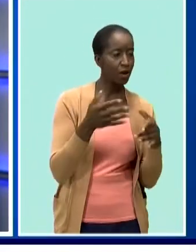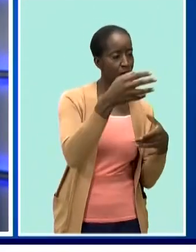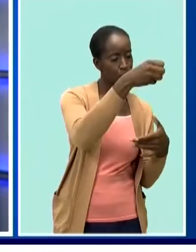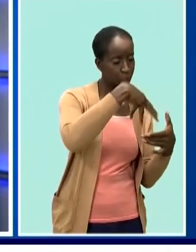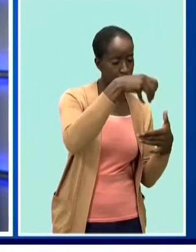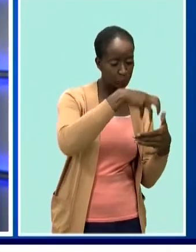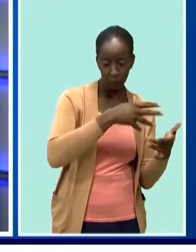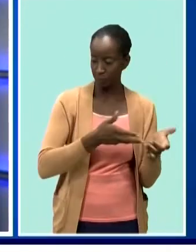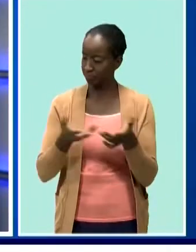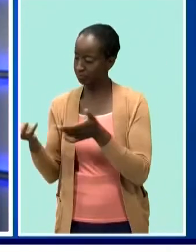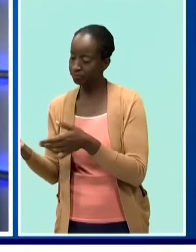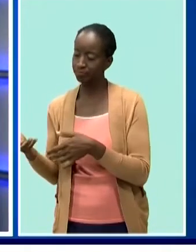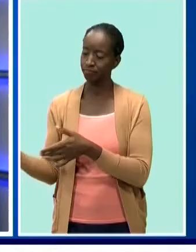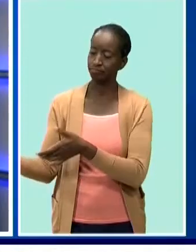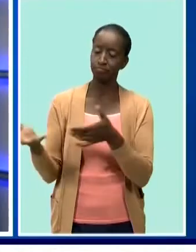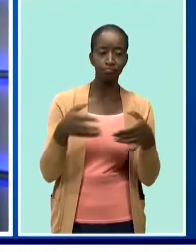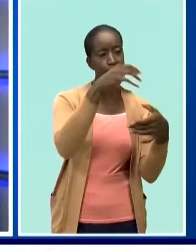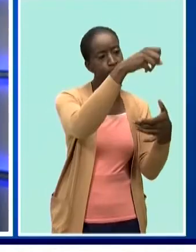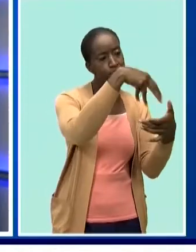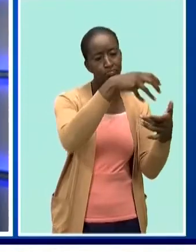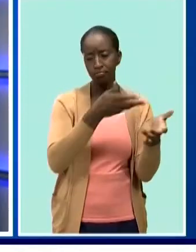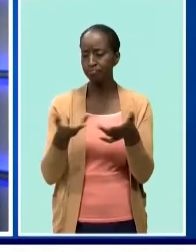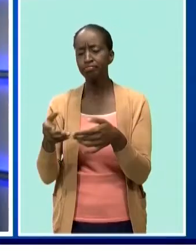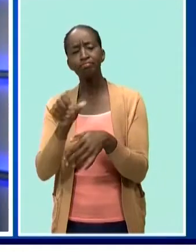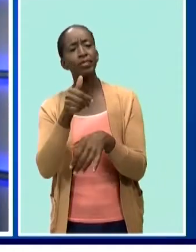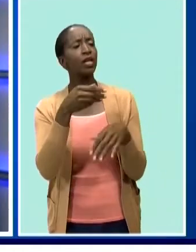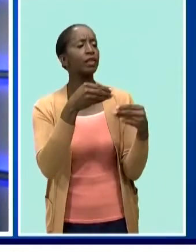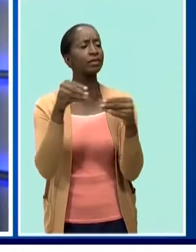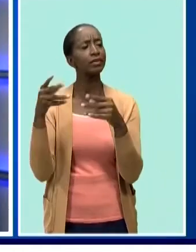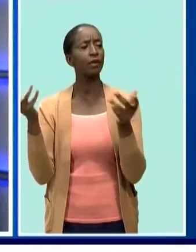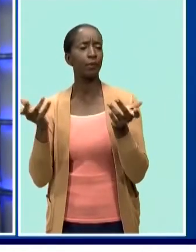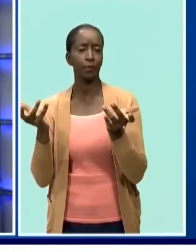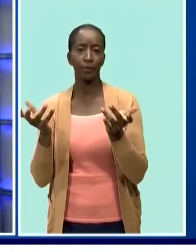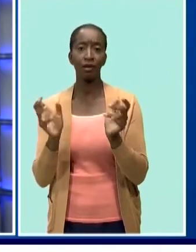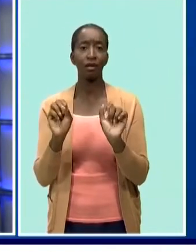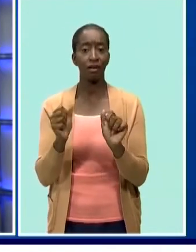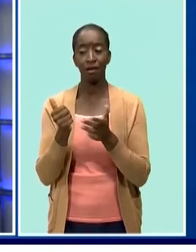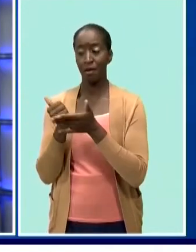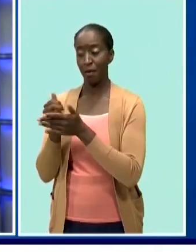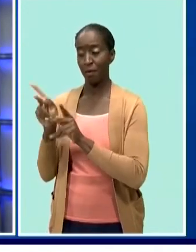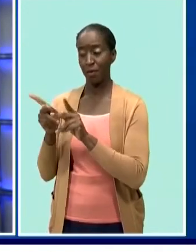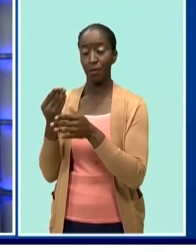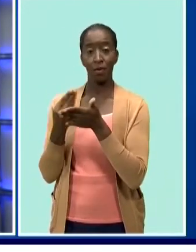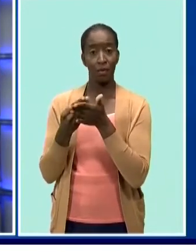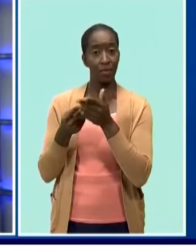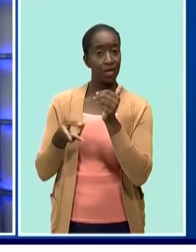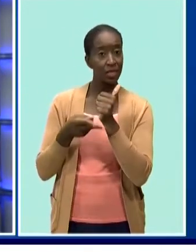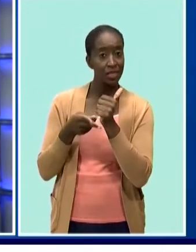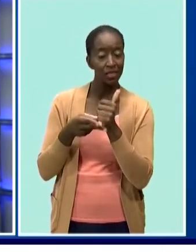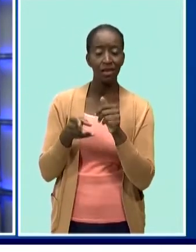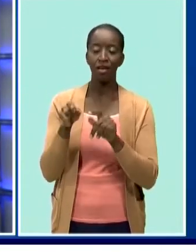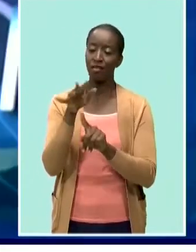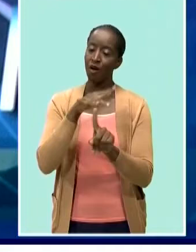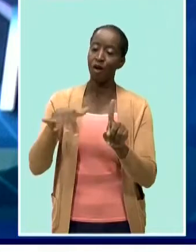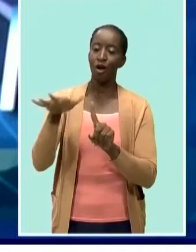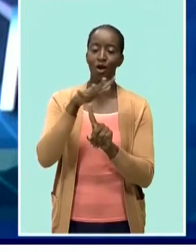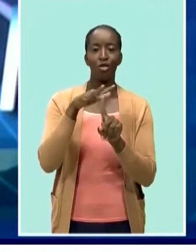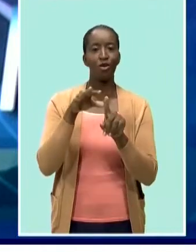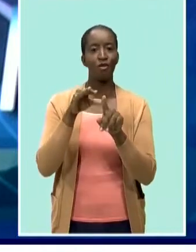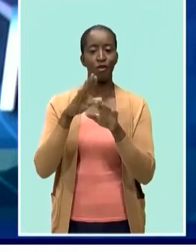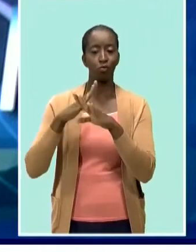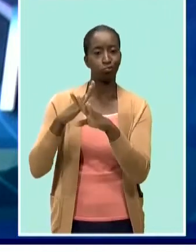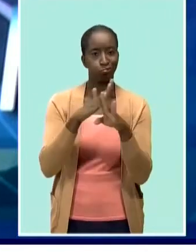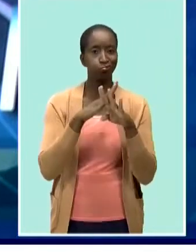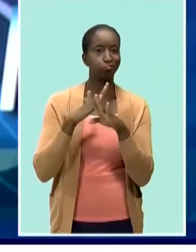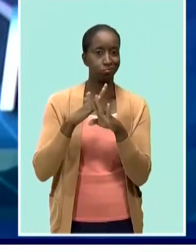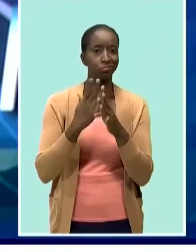positive impact on the environment while also helping their customers to save. Back to you, Lisa. Thank you so much, Ryan. Well,